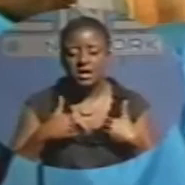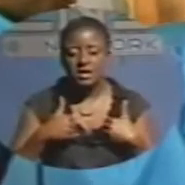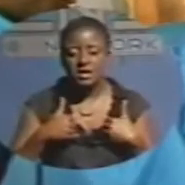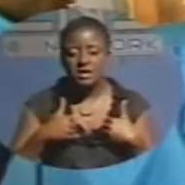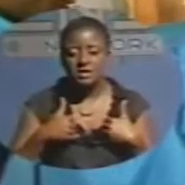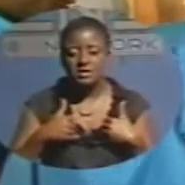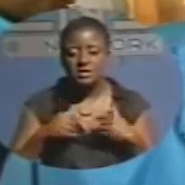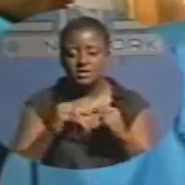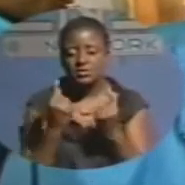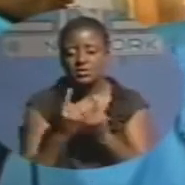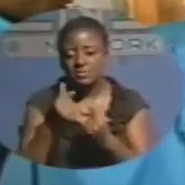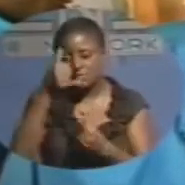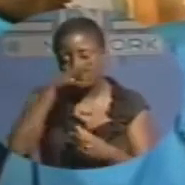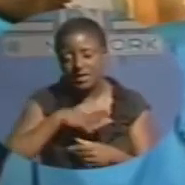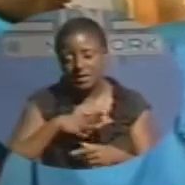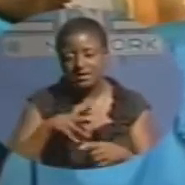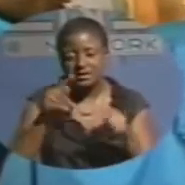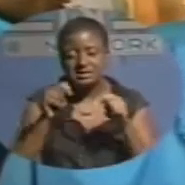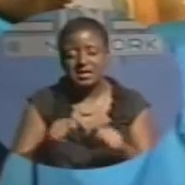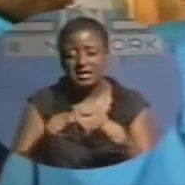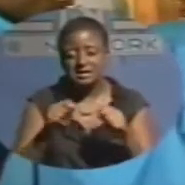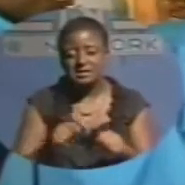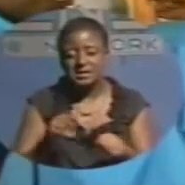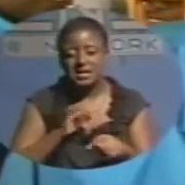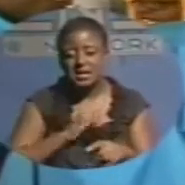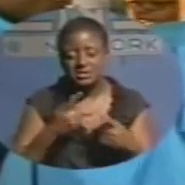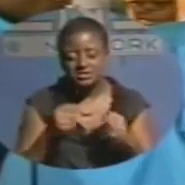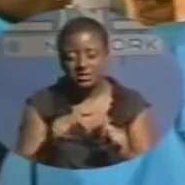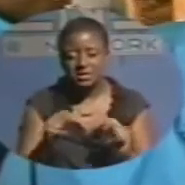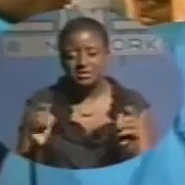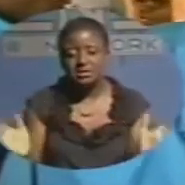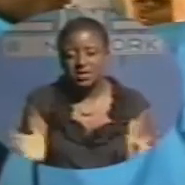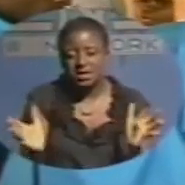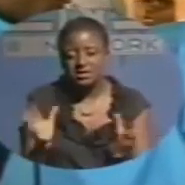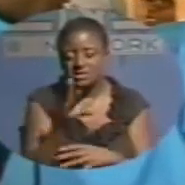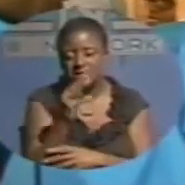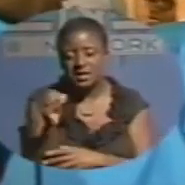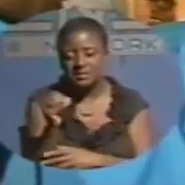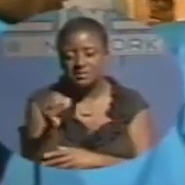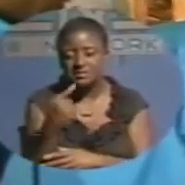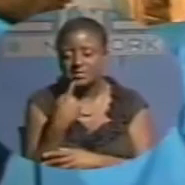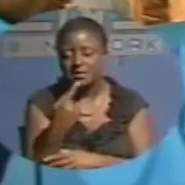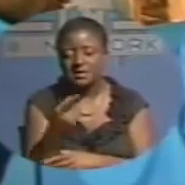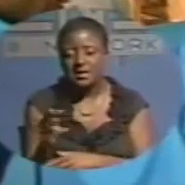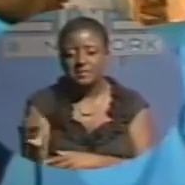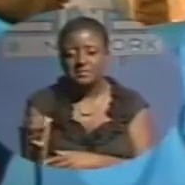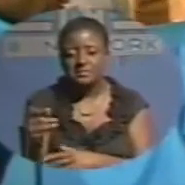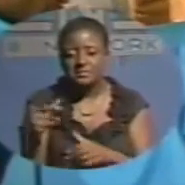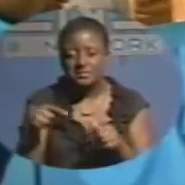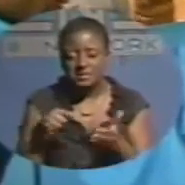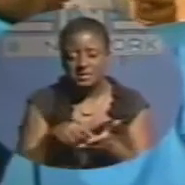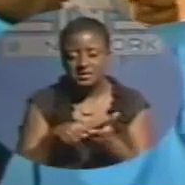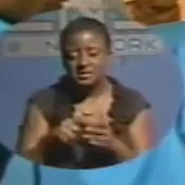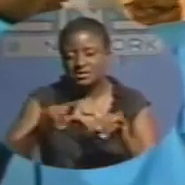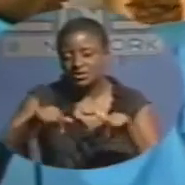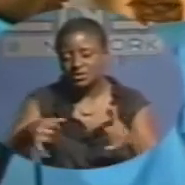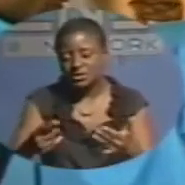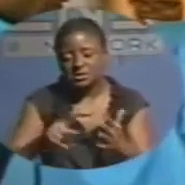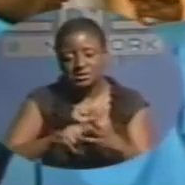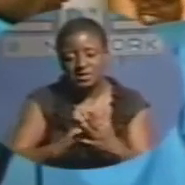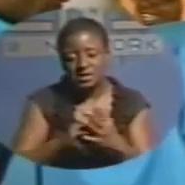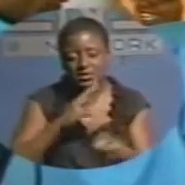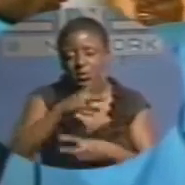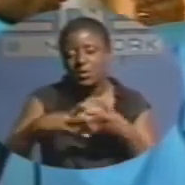talented, and I always try to encourage them to let them know that, you know, this is just a start. You know, the world is watching you now, and you got to keep your